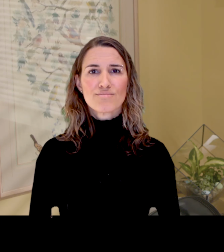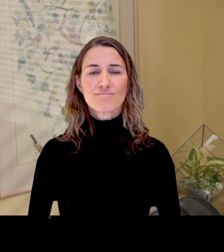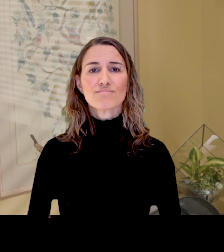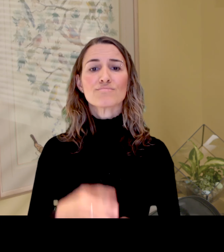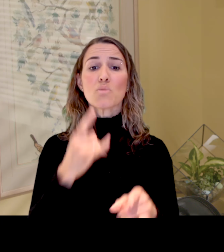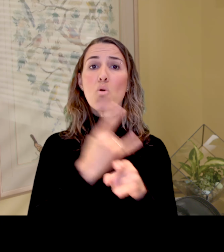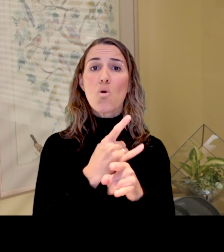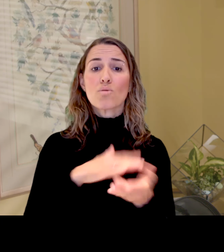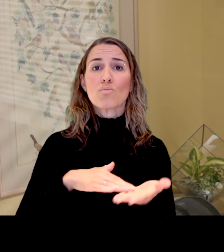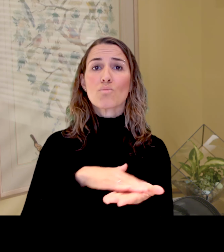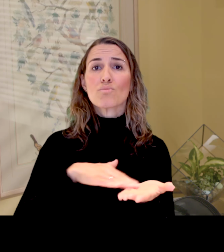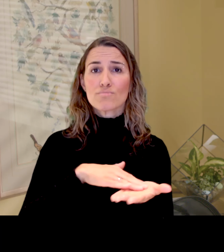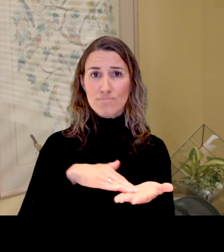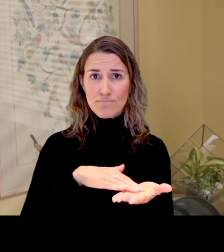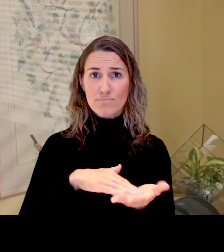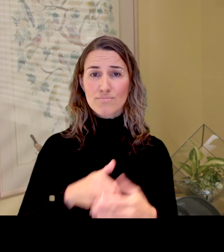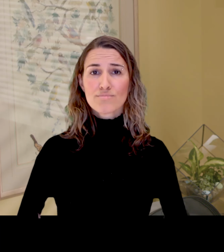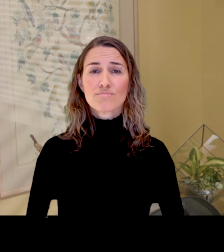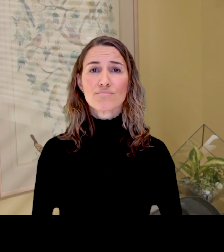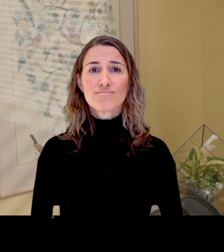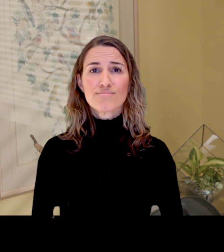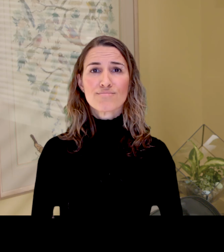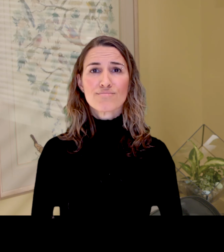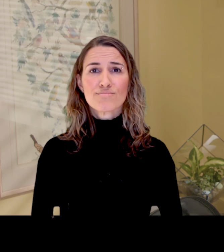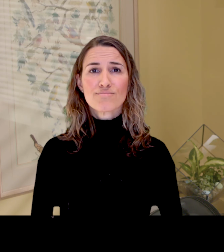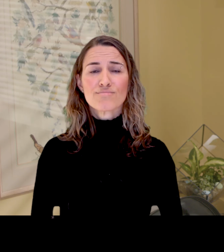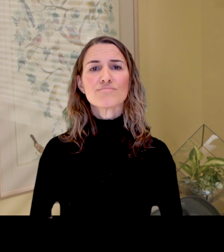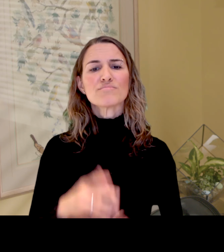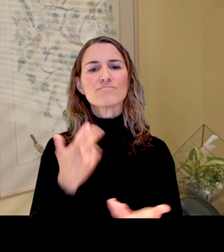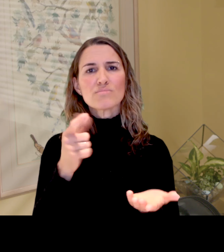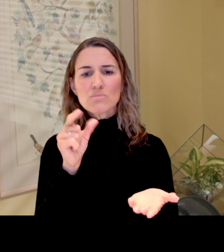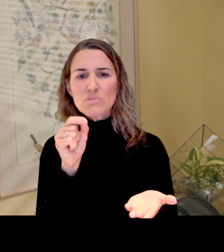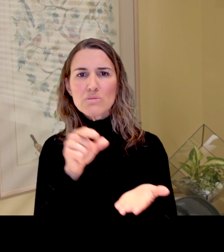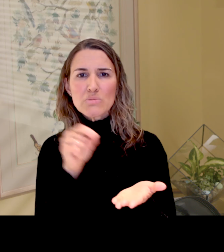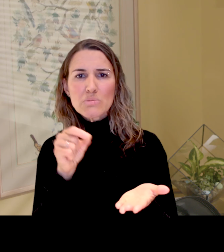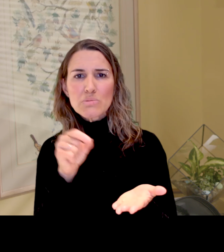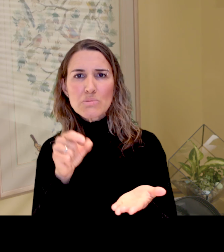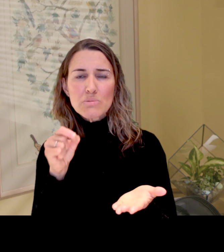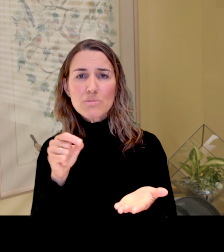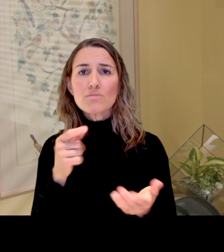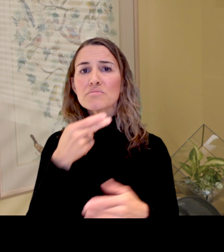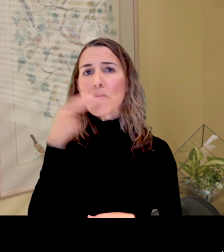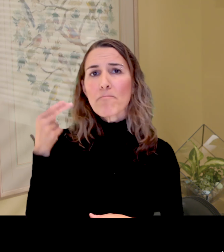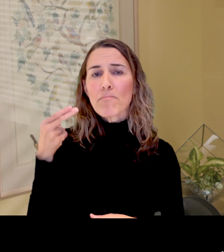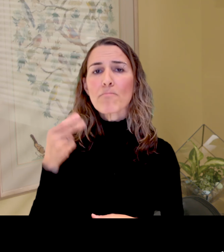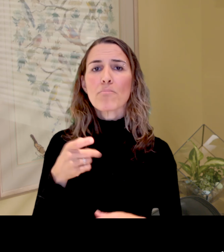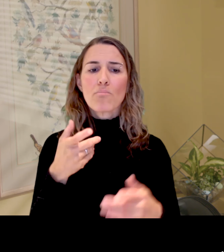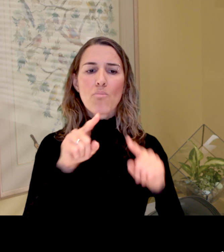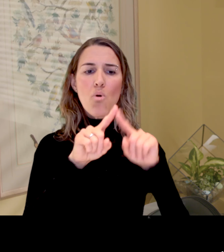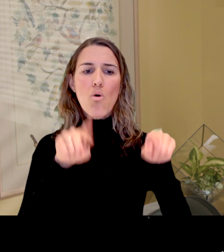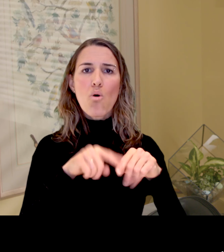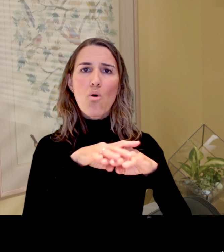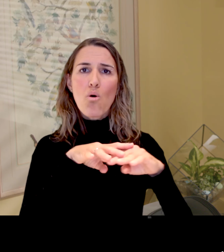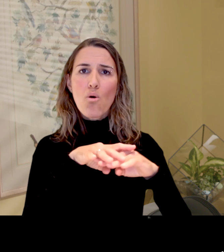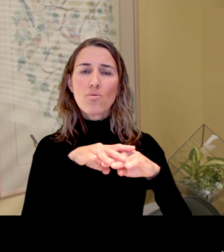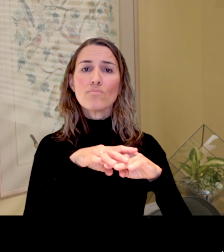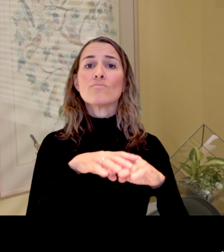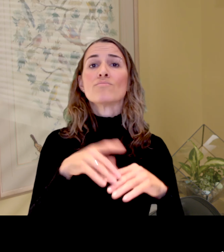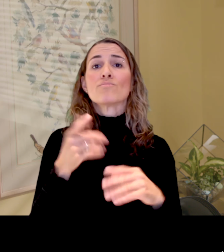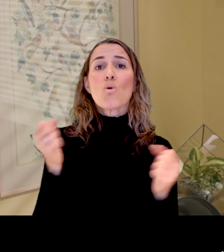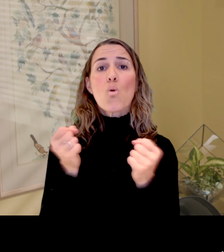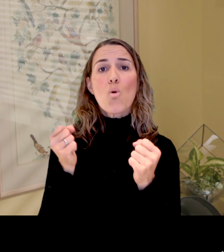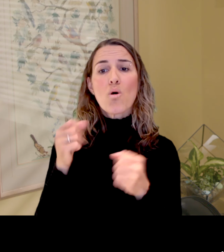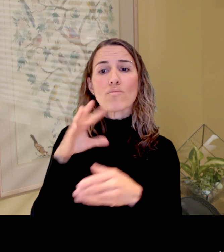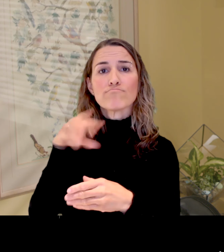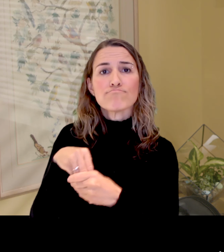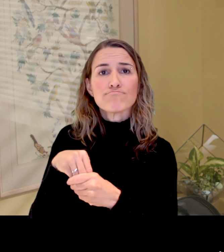with some alcohol wipes, some tweezers, tape, some gauze, a